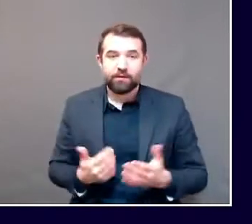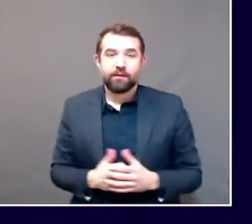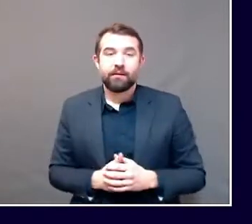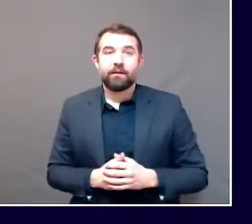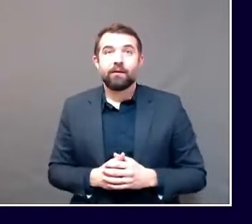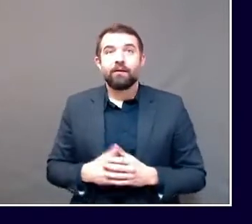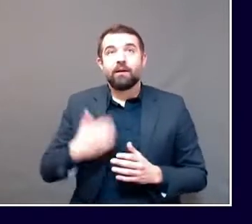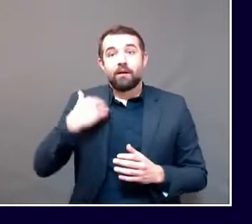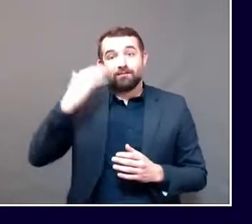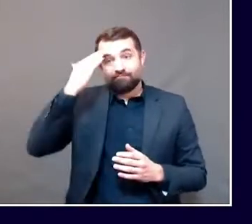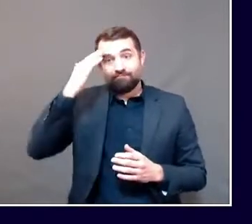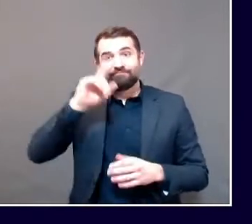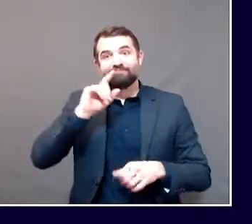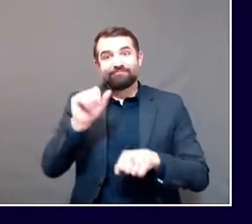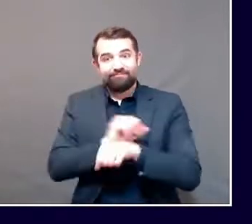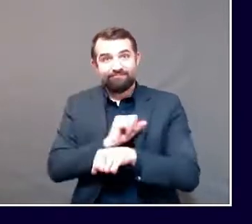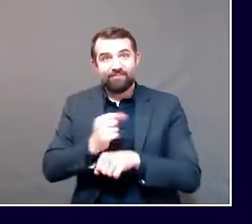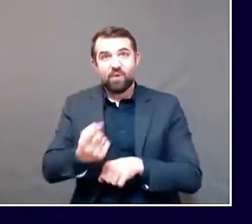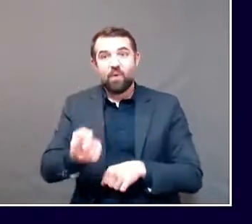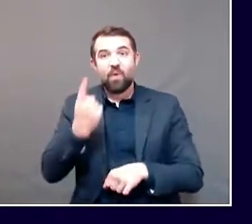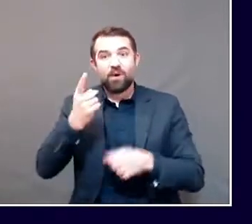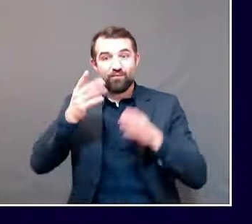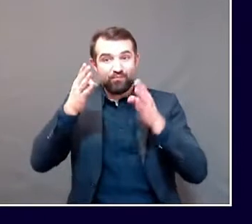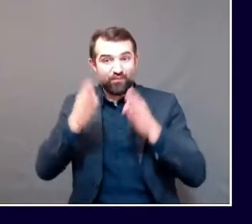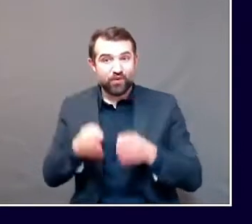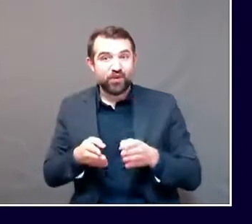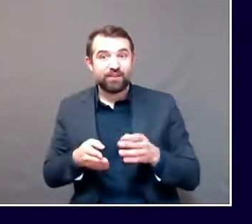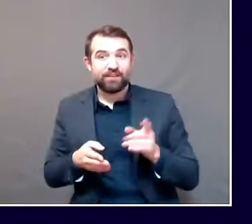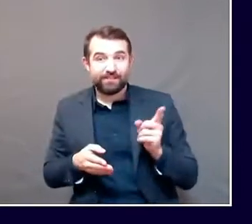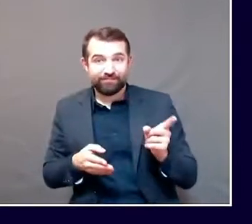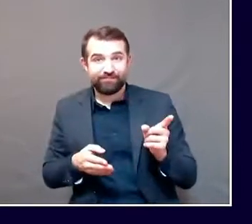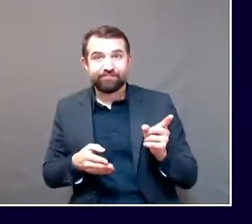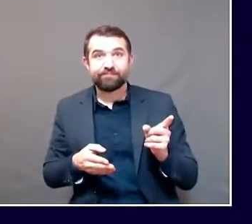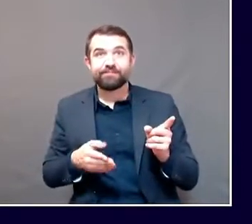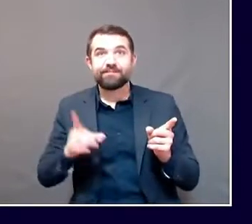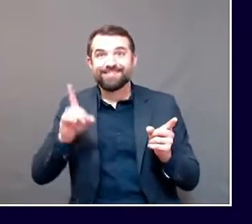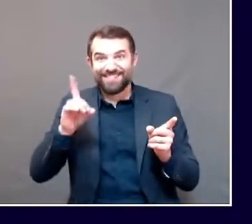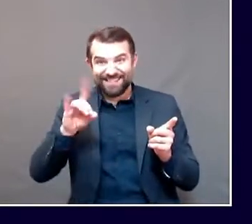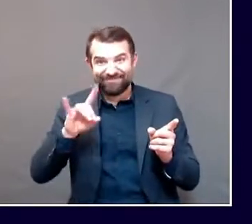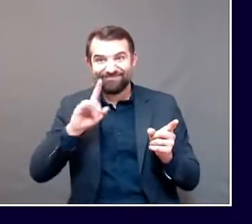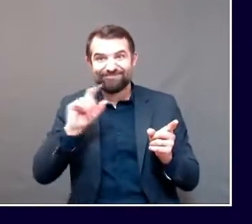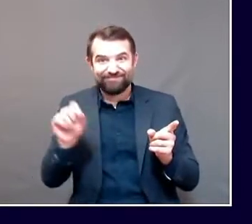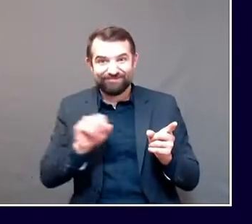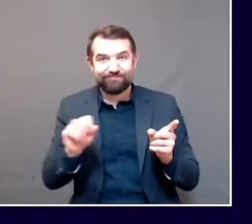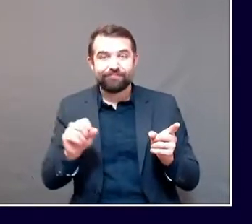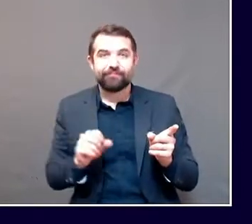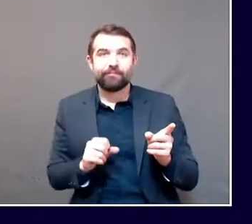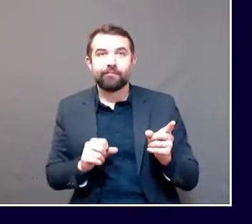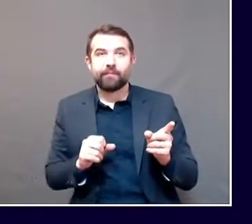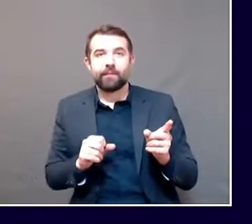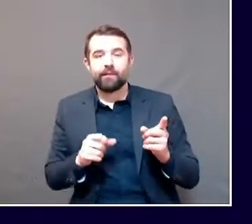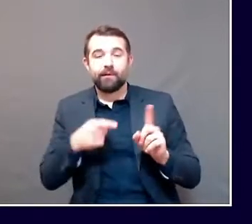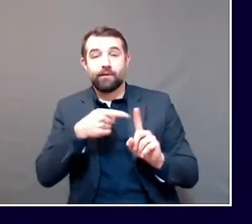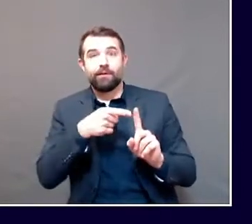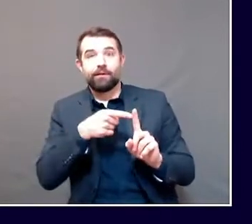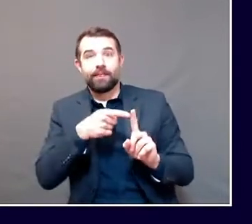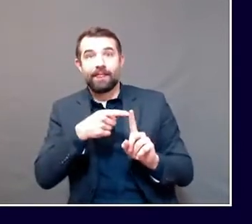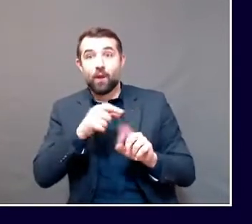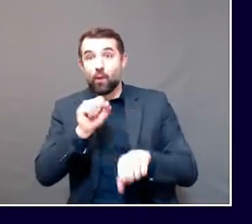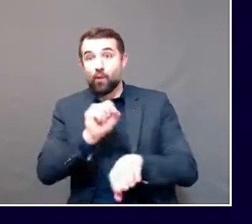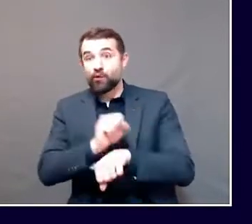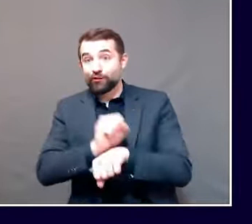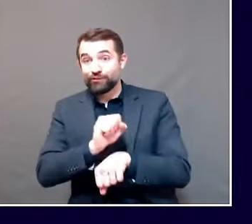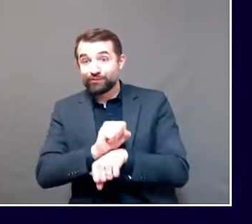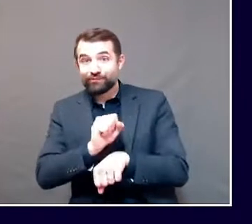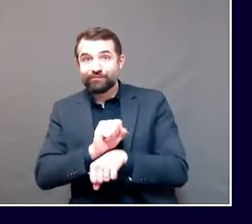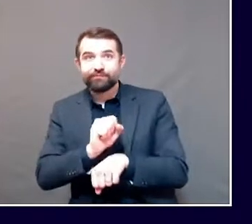recipient of the vaccine found somebody who was maybe someone who still patient facing, who might have been vaccinated in a week